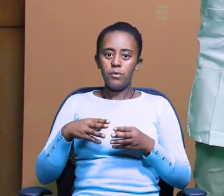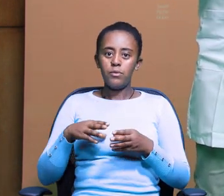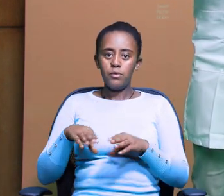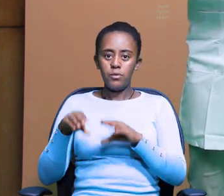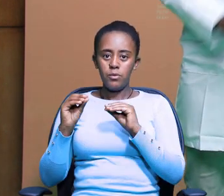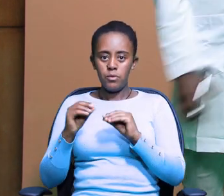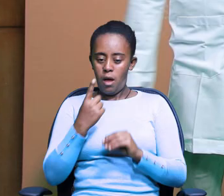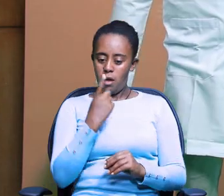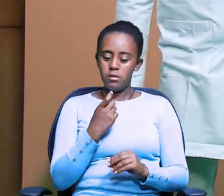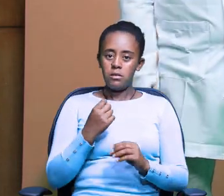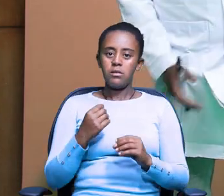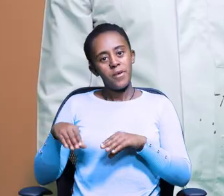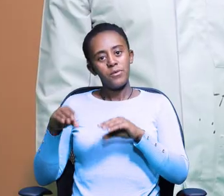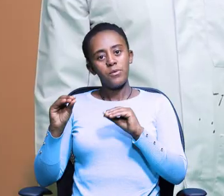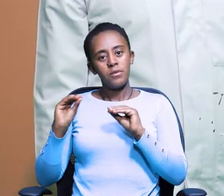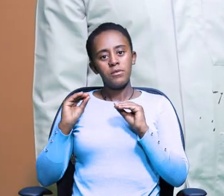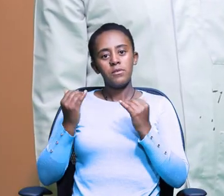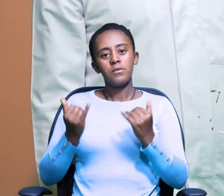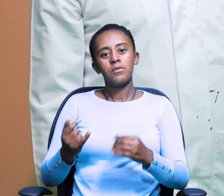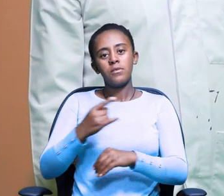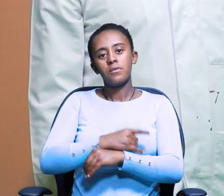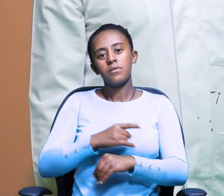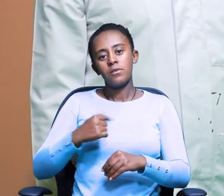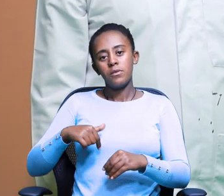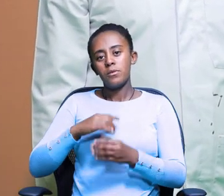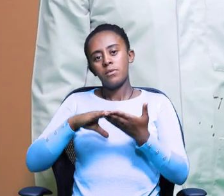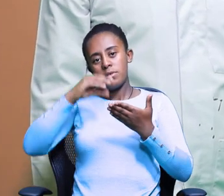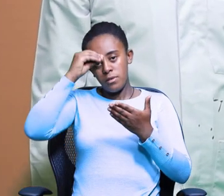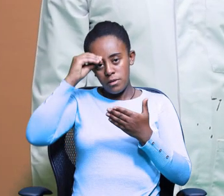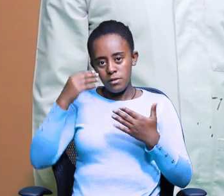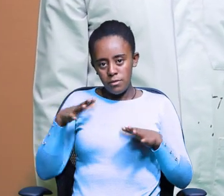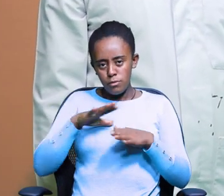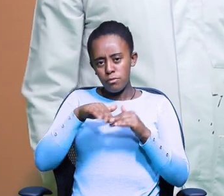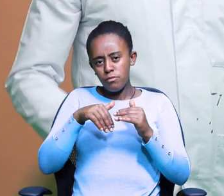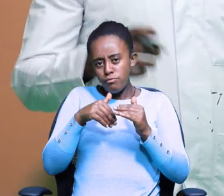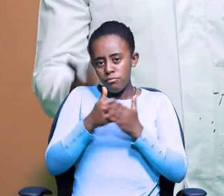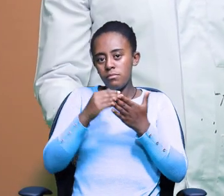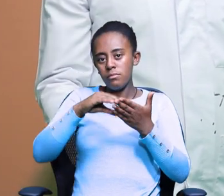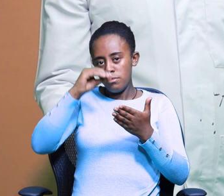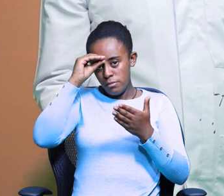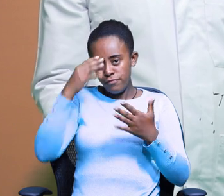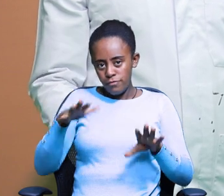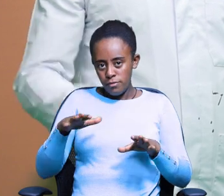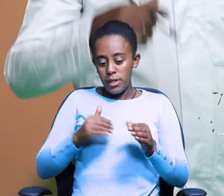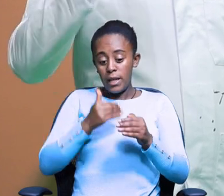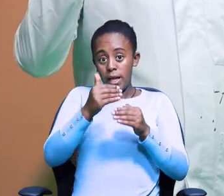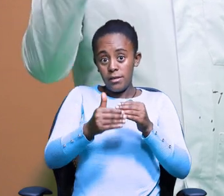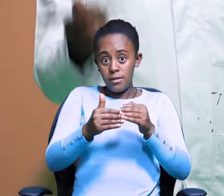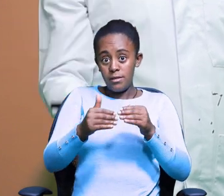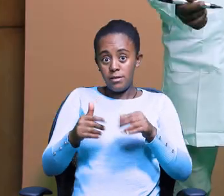student, you can ask me. Today we learn all these things. Next period,